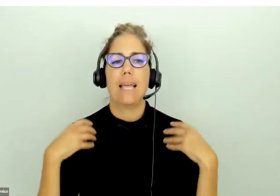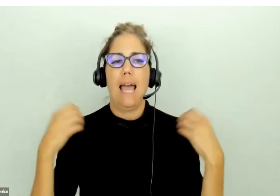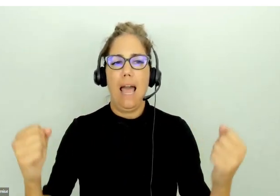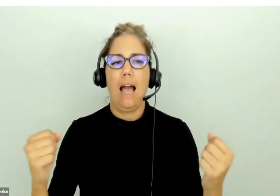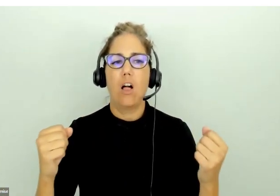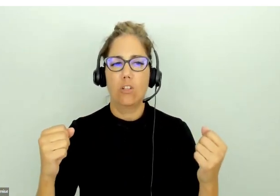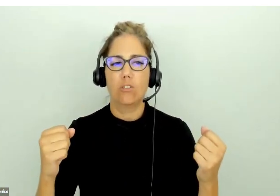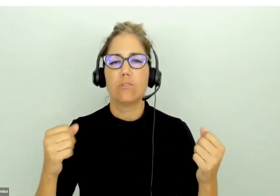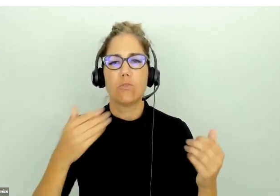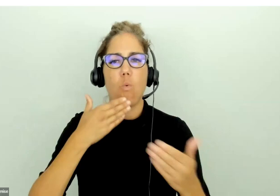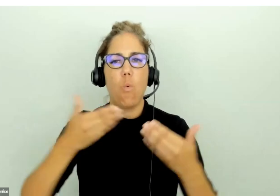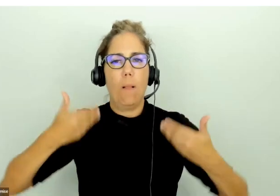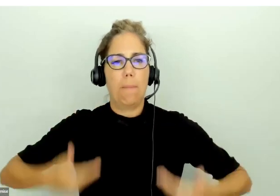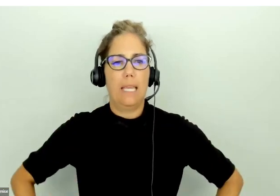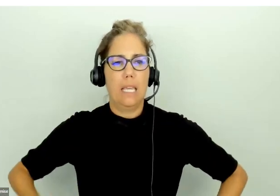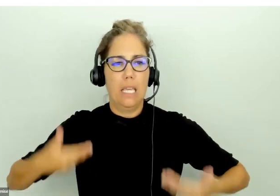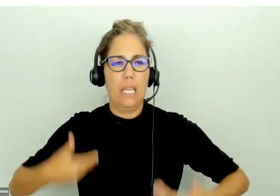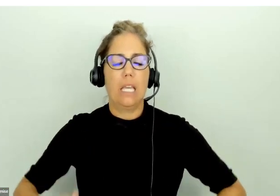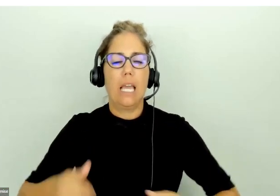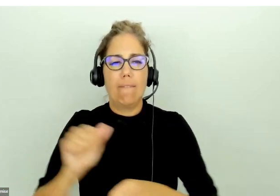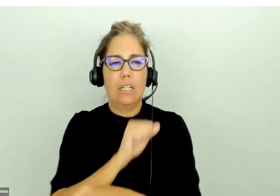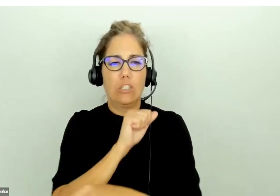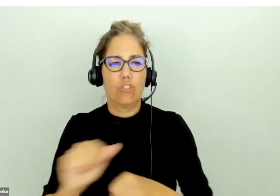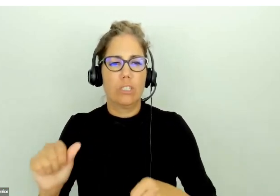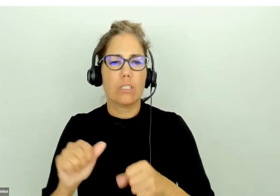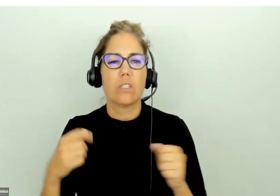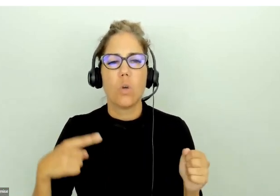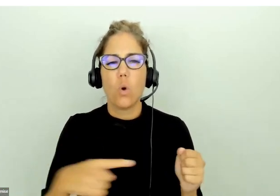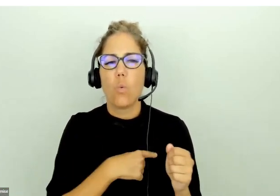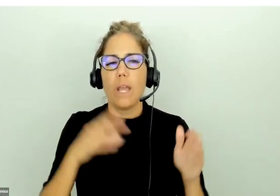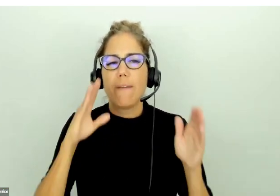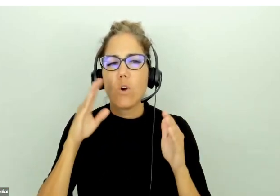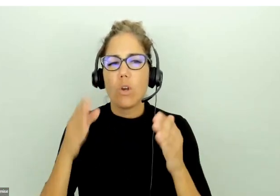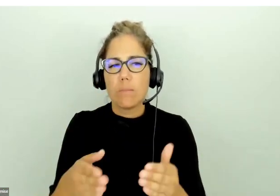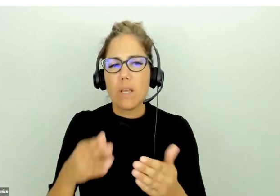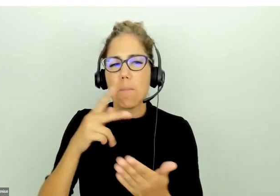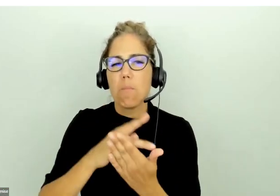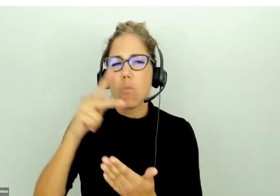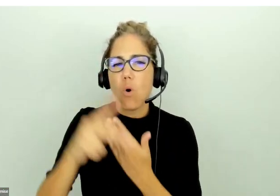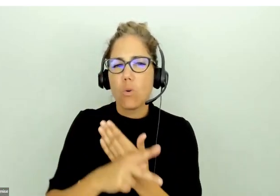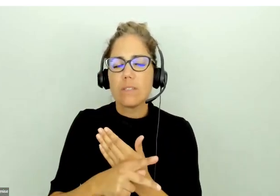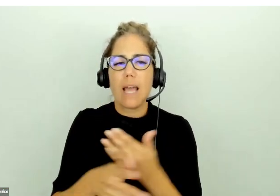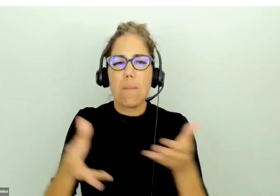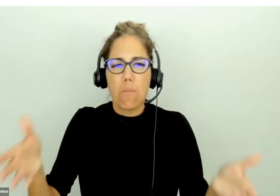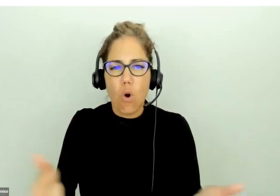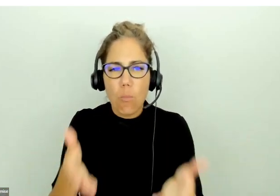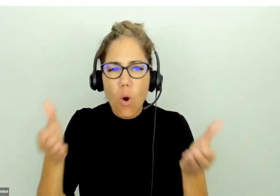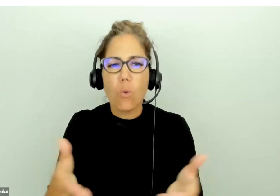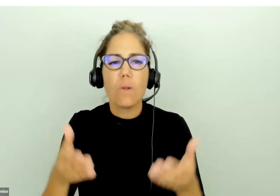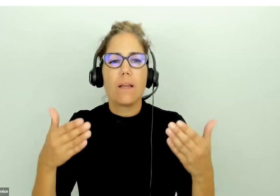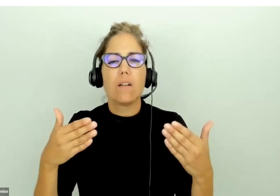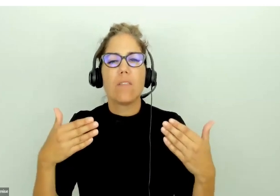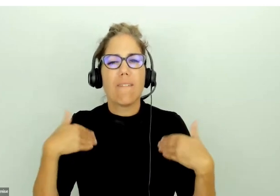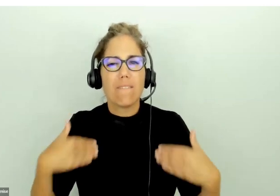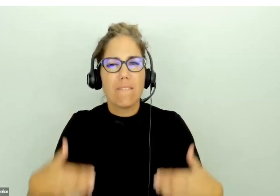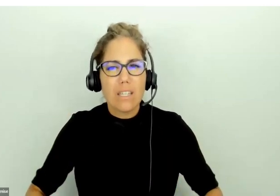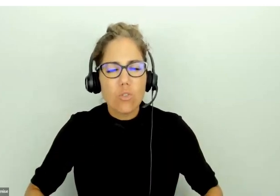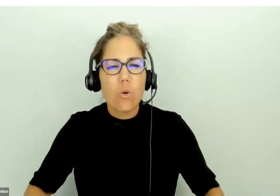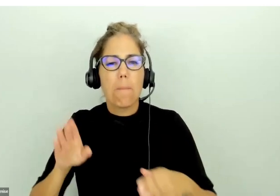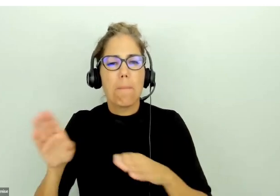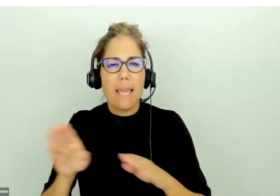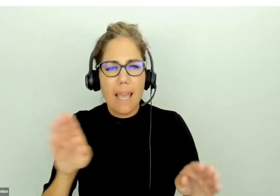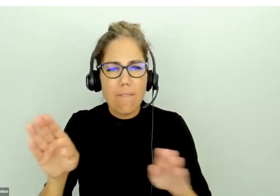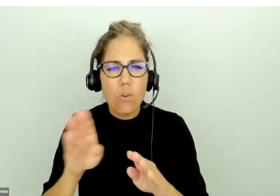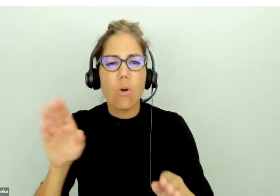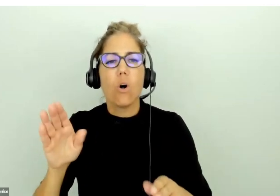focus area, we focused on programs that promote the physical, behavioral, social,